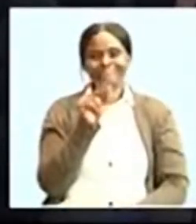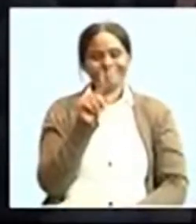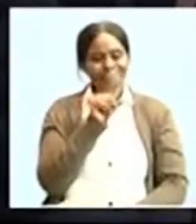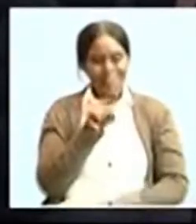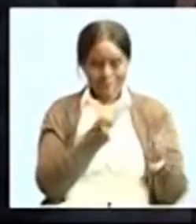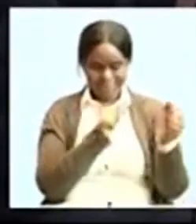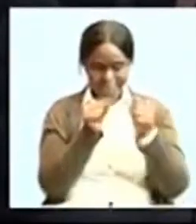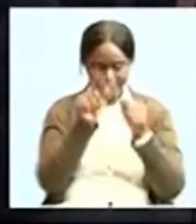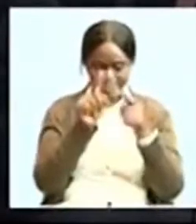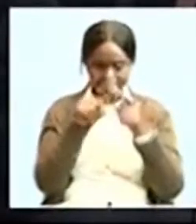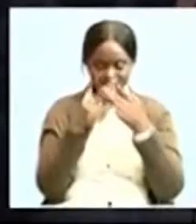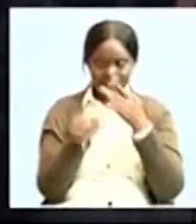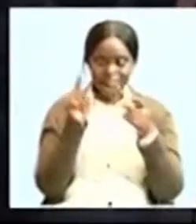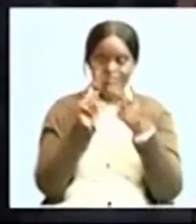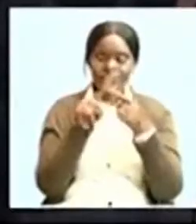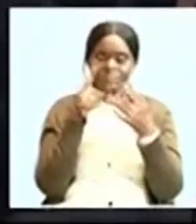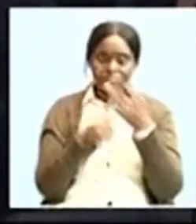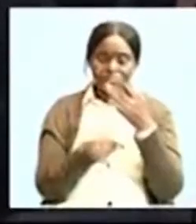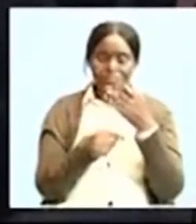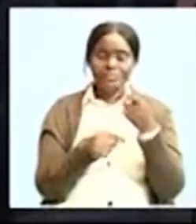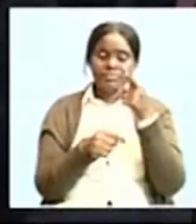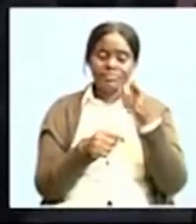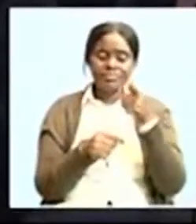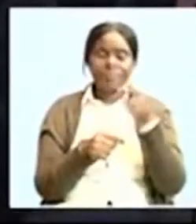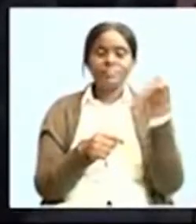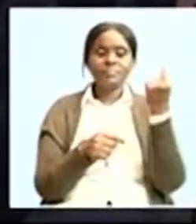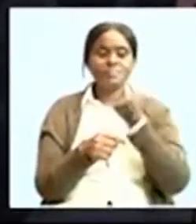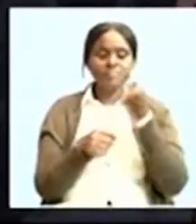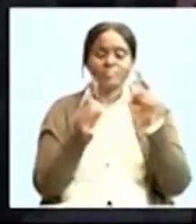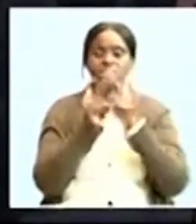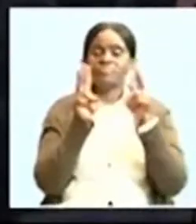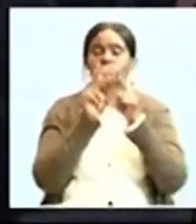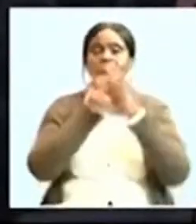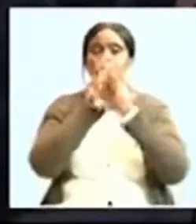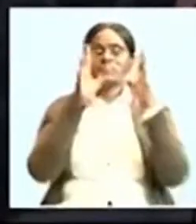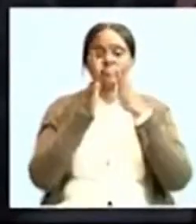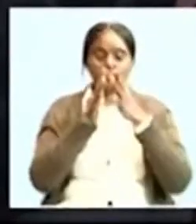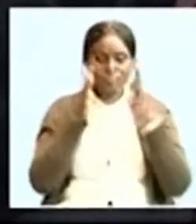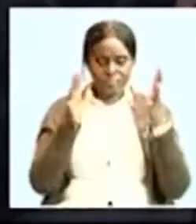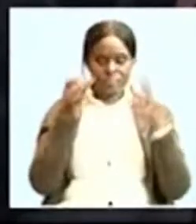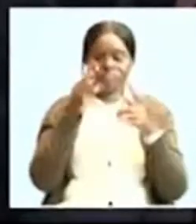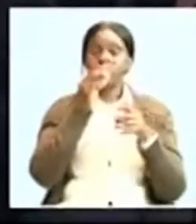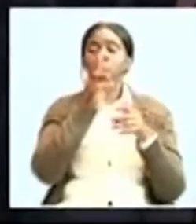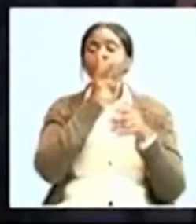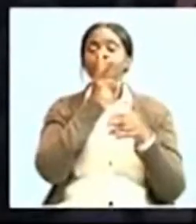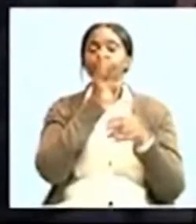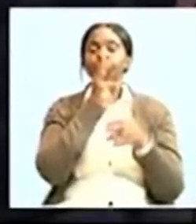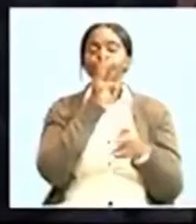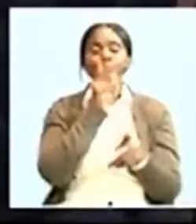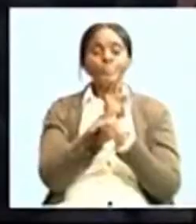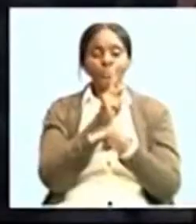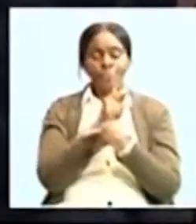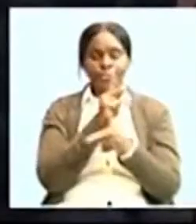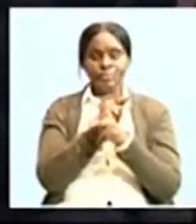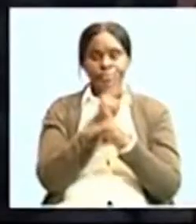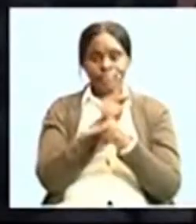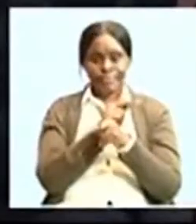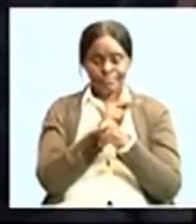system, but to, it is very clear here, expansion of water storage.